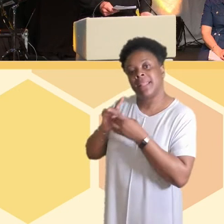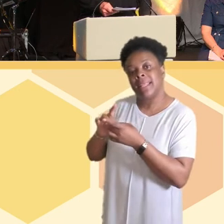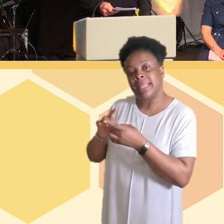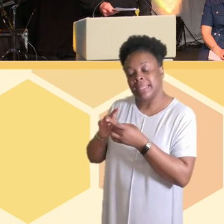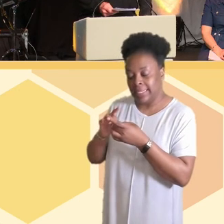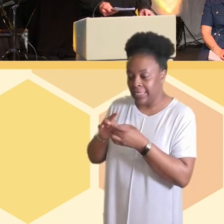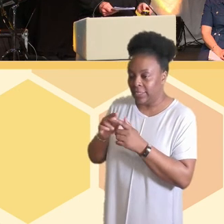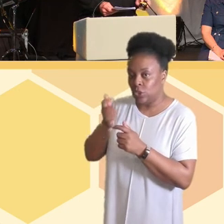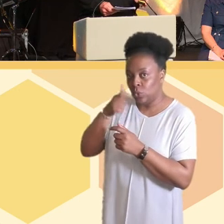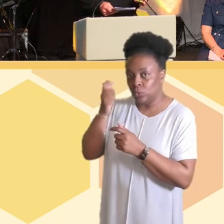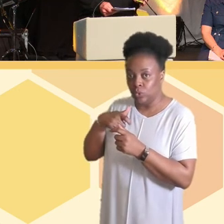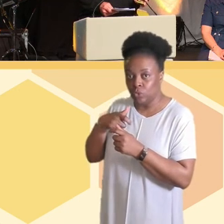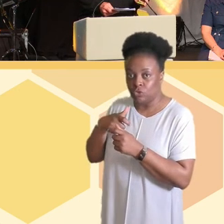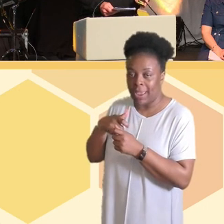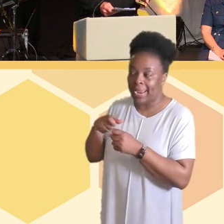prices.